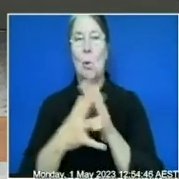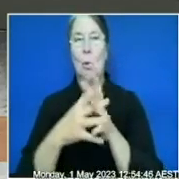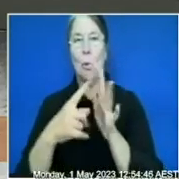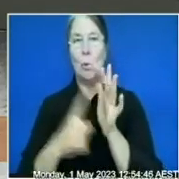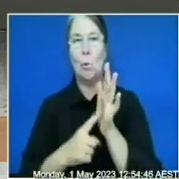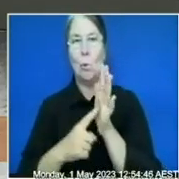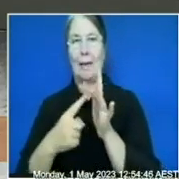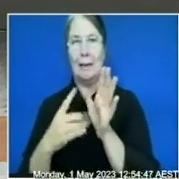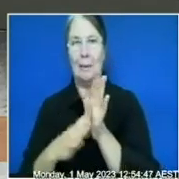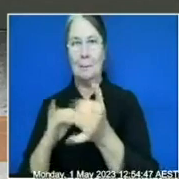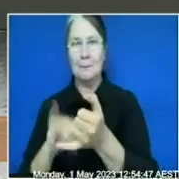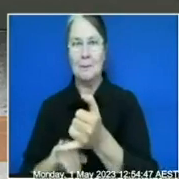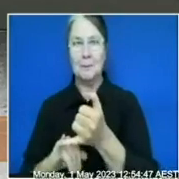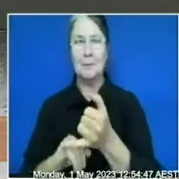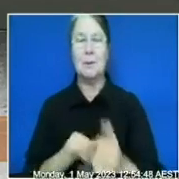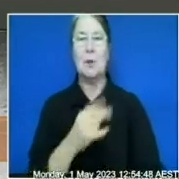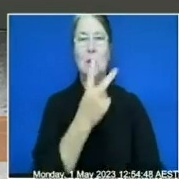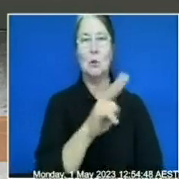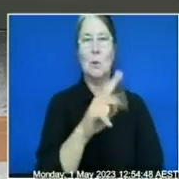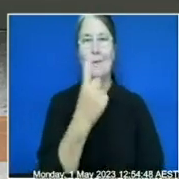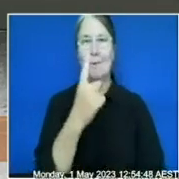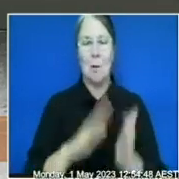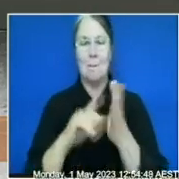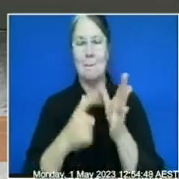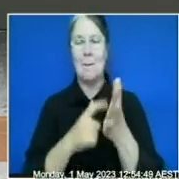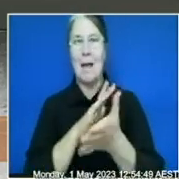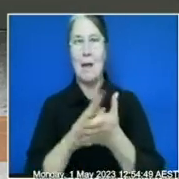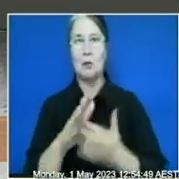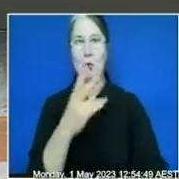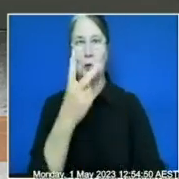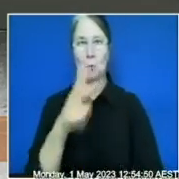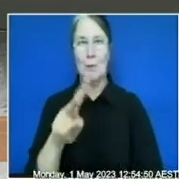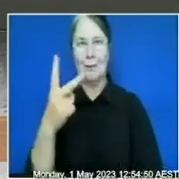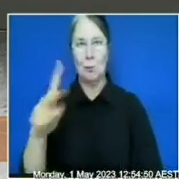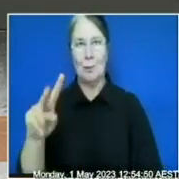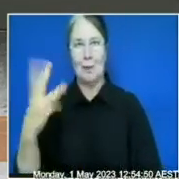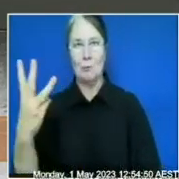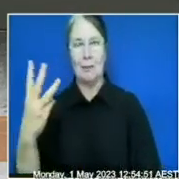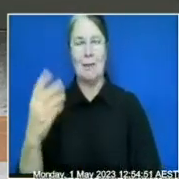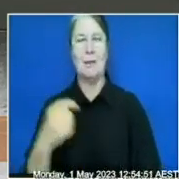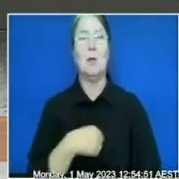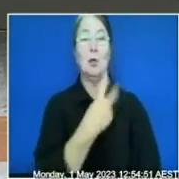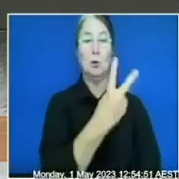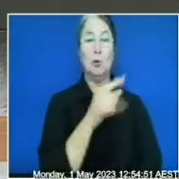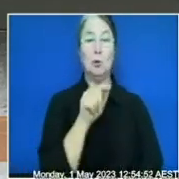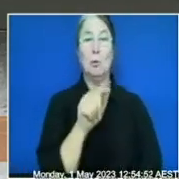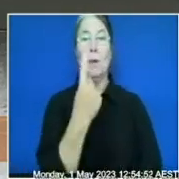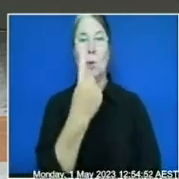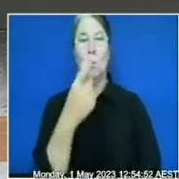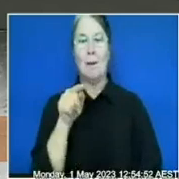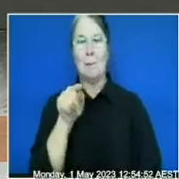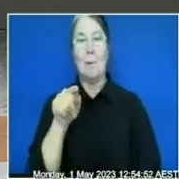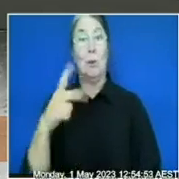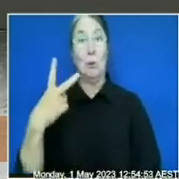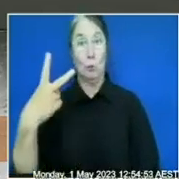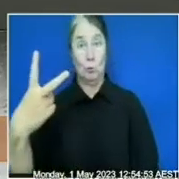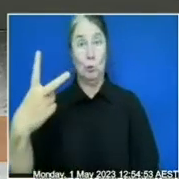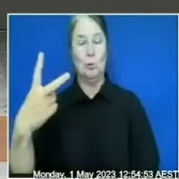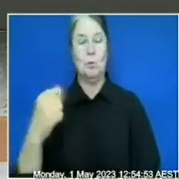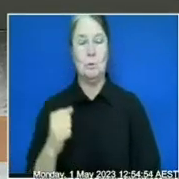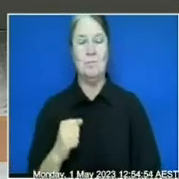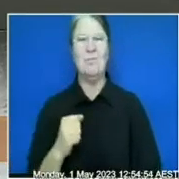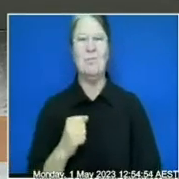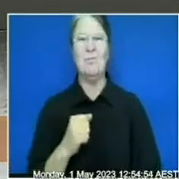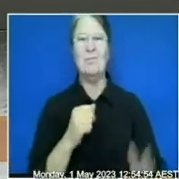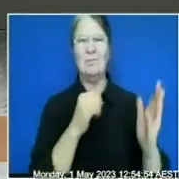2.1.2, the annotated bibliography, Annex A, and other documents that I referred to today